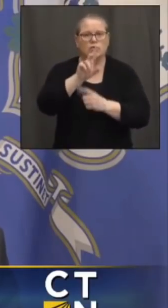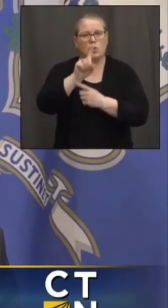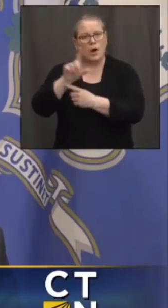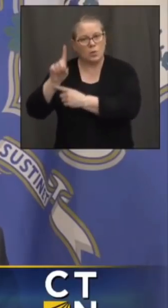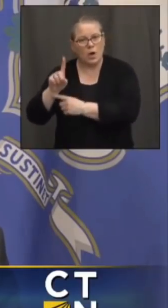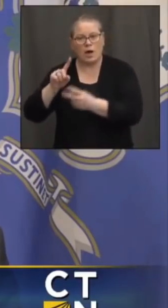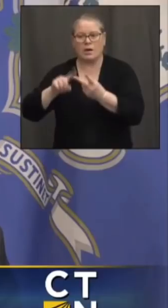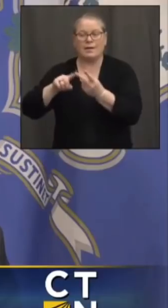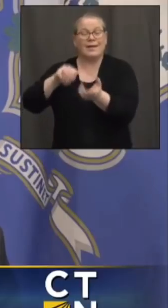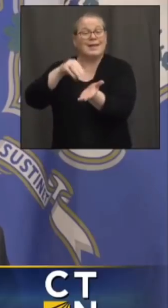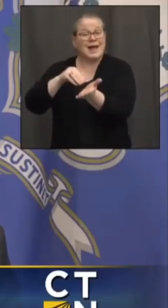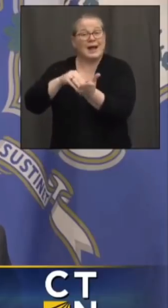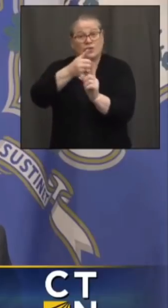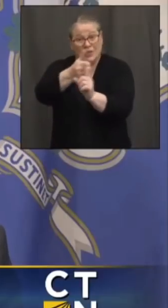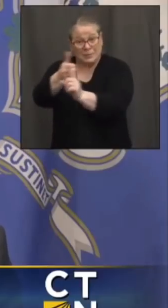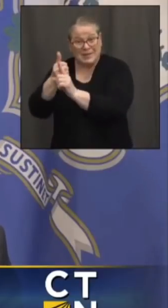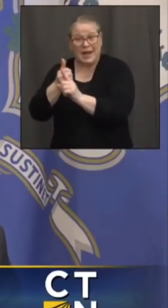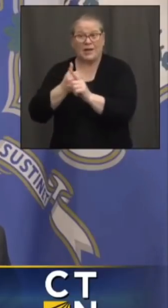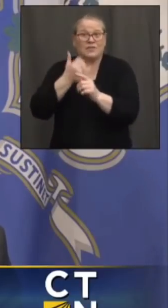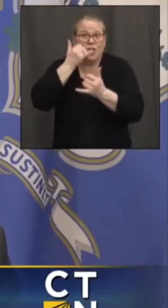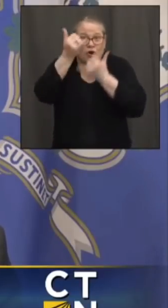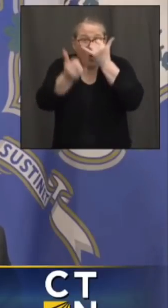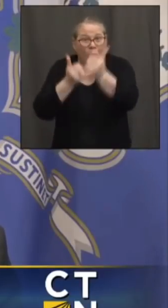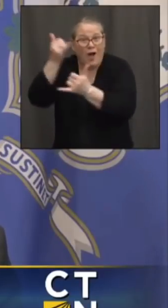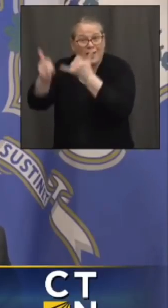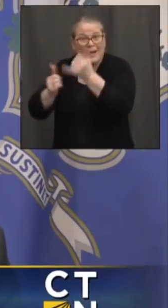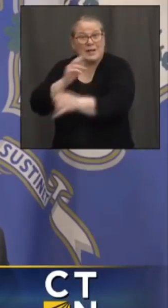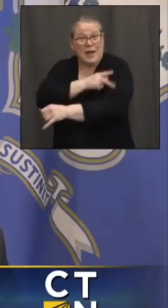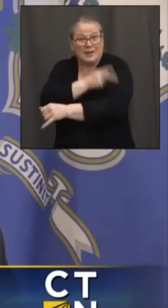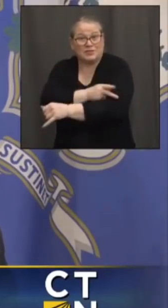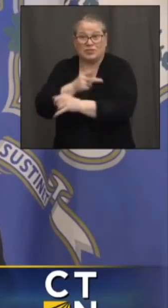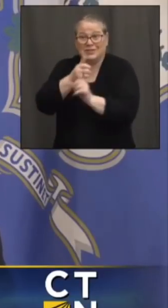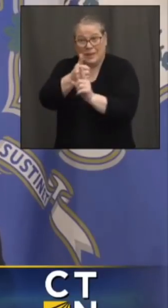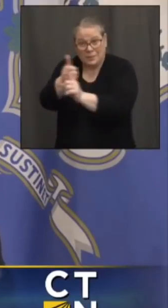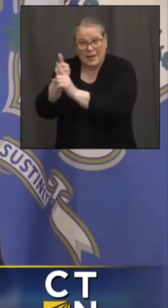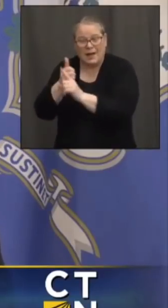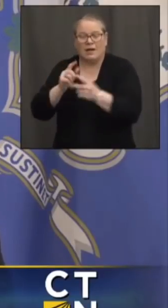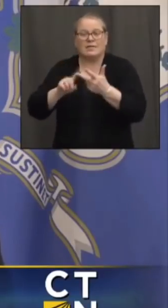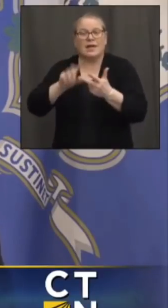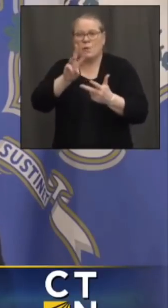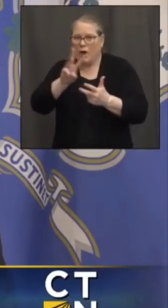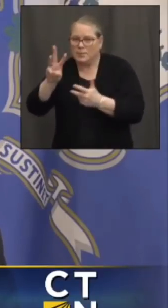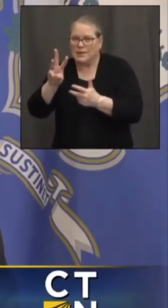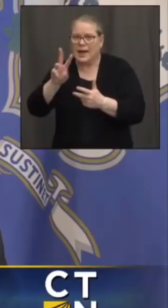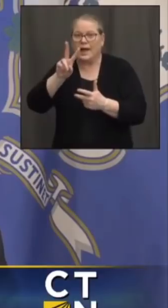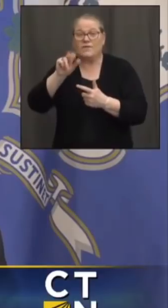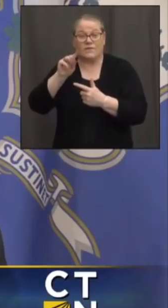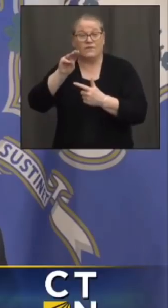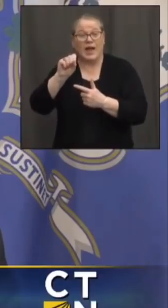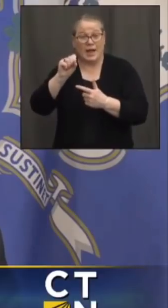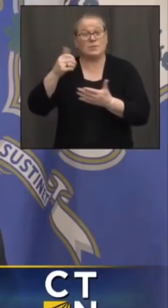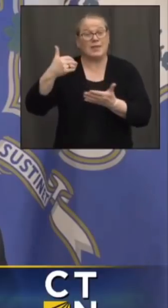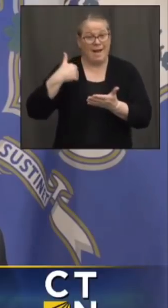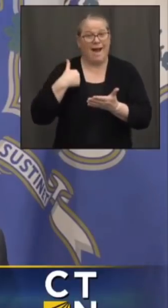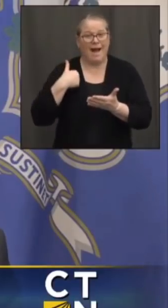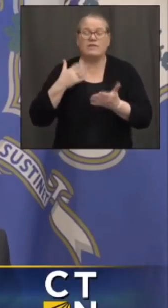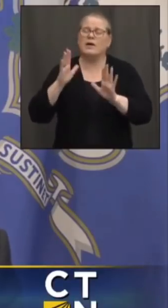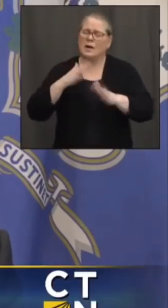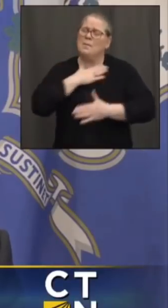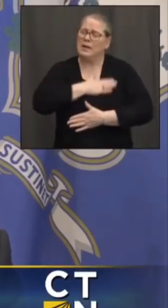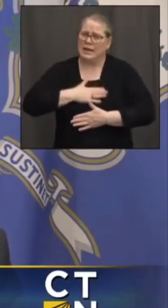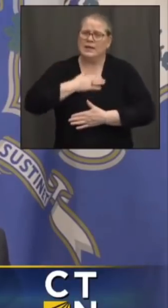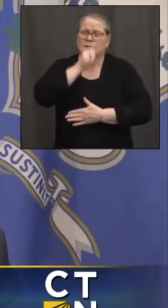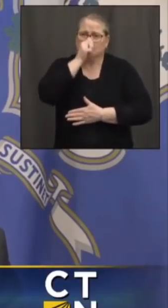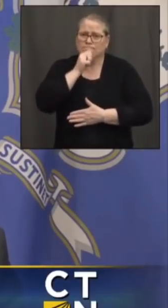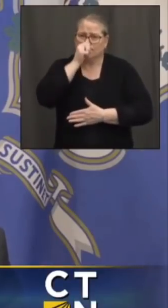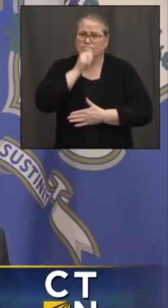with the healthcare providers. We do have the website. And bear with us because there are a lot of people, 350,000 people, who